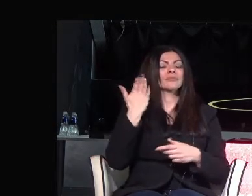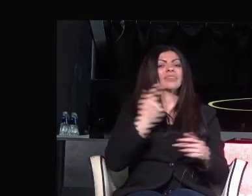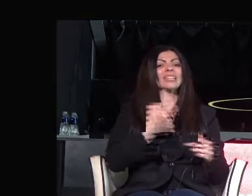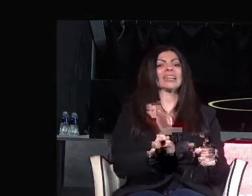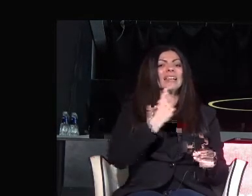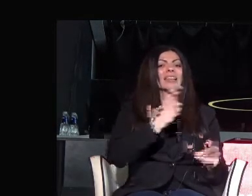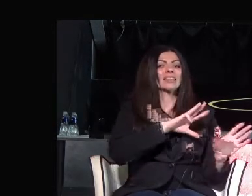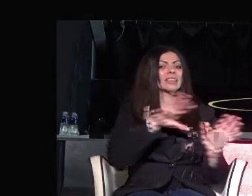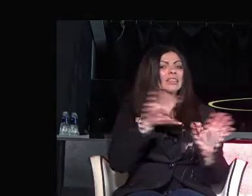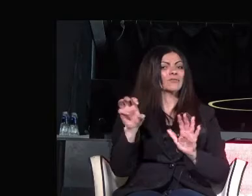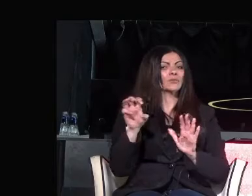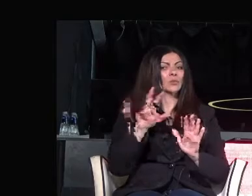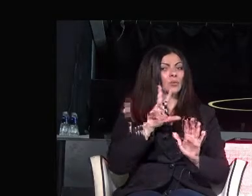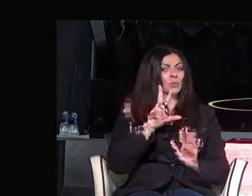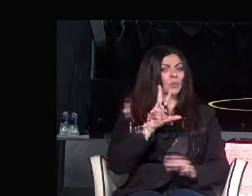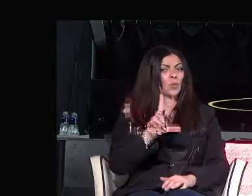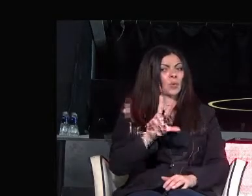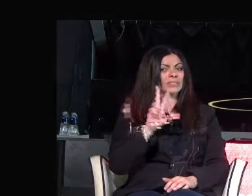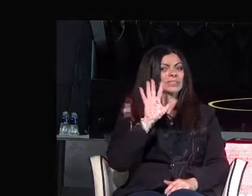1985,